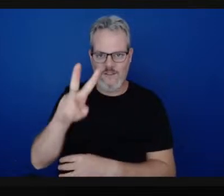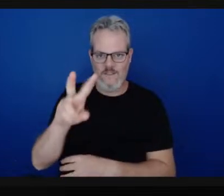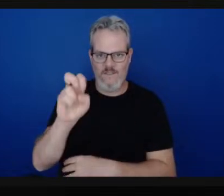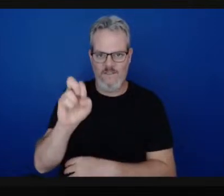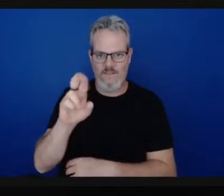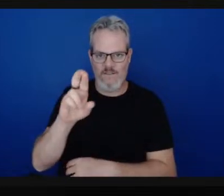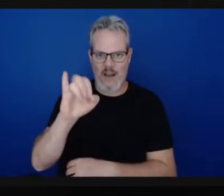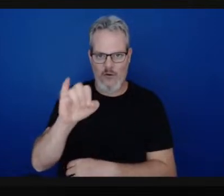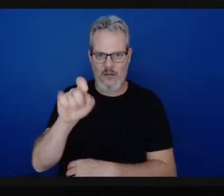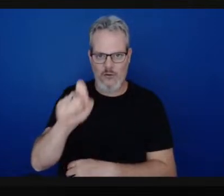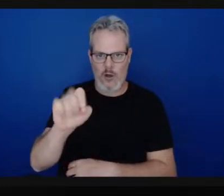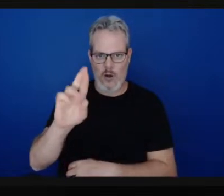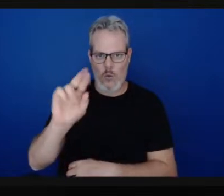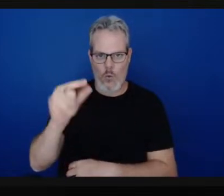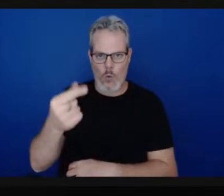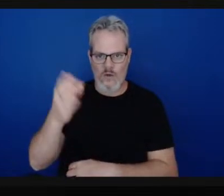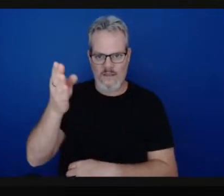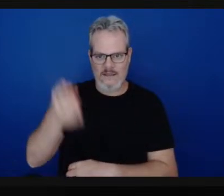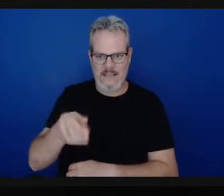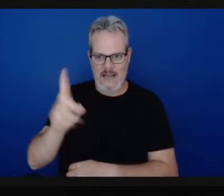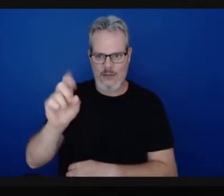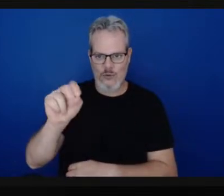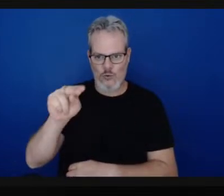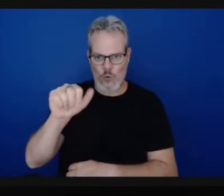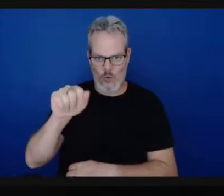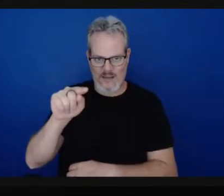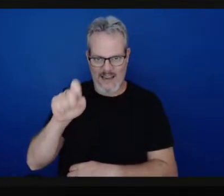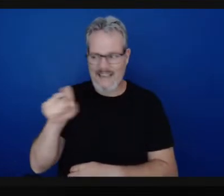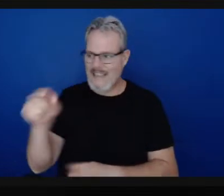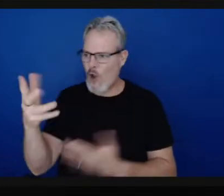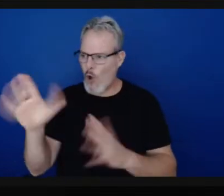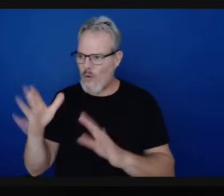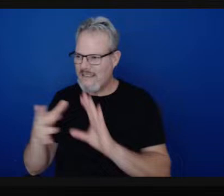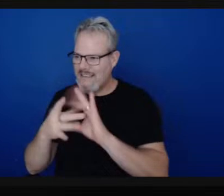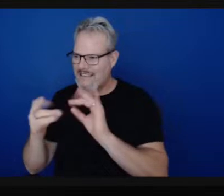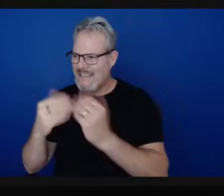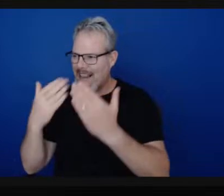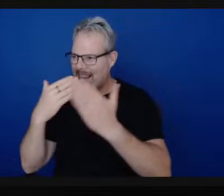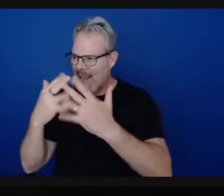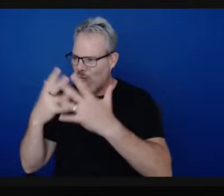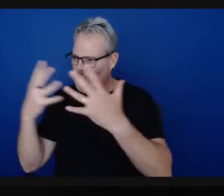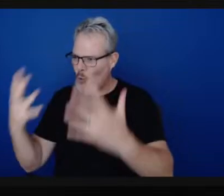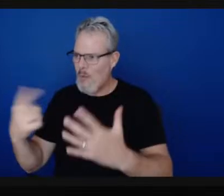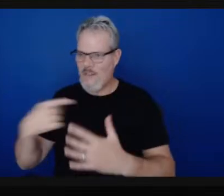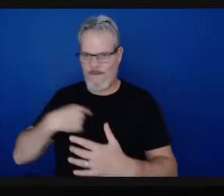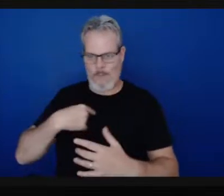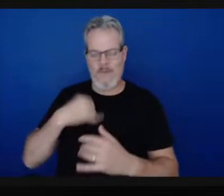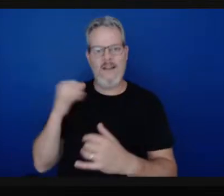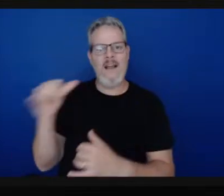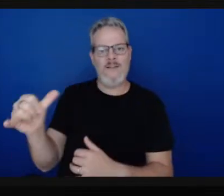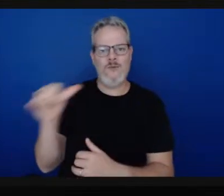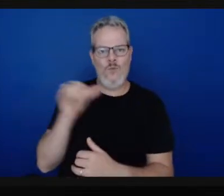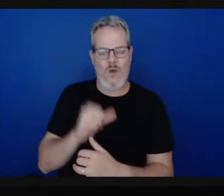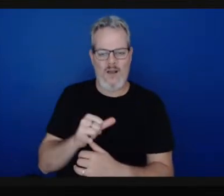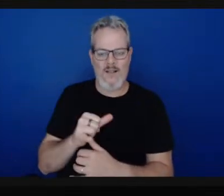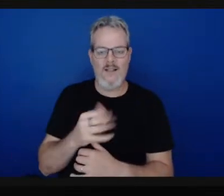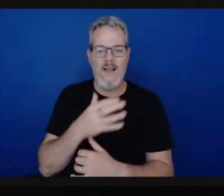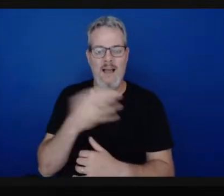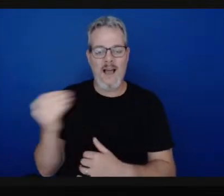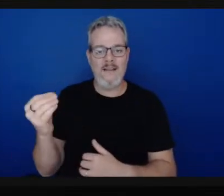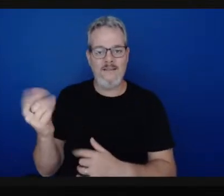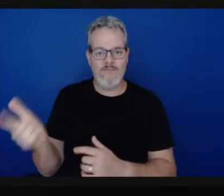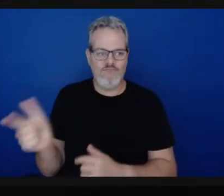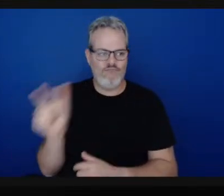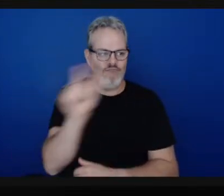hferry.org/donate. Whoever he said thank you to and I wasn't on to hear, thank you from me as well. And Dane, I'll pass it back to you